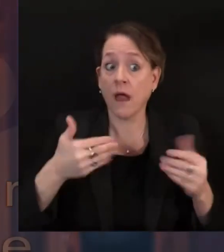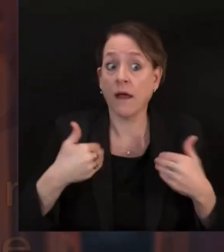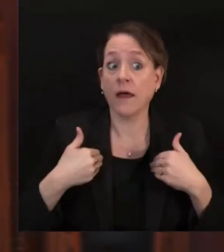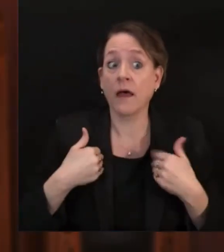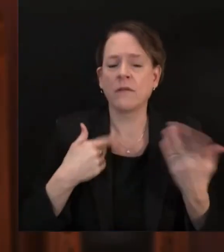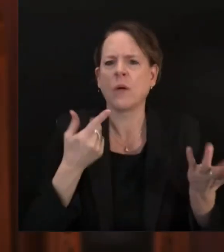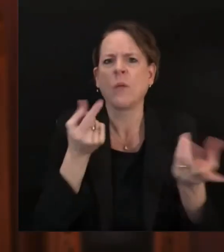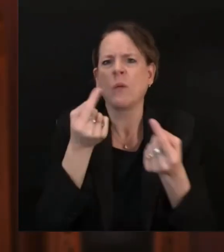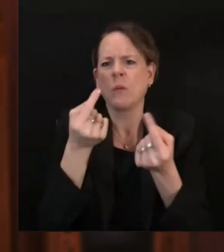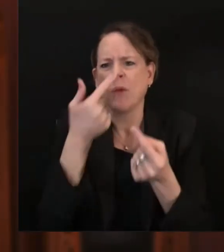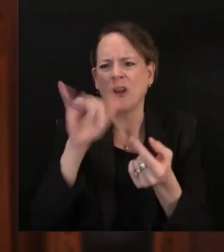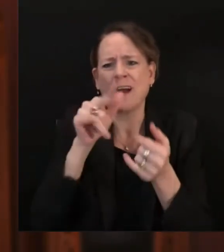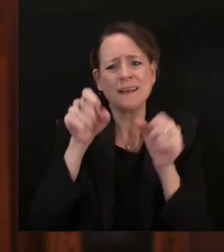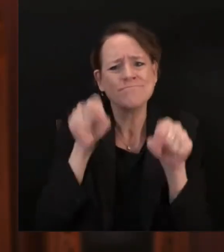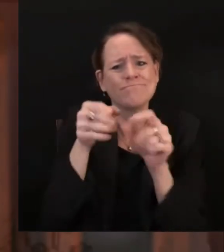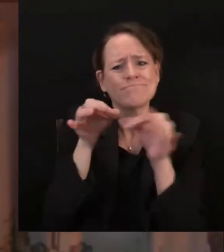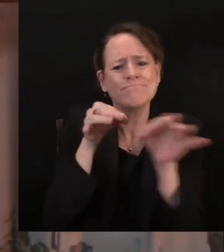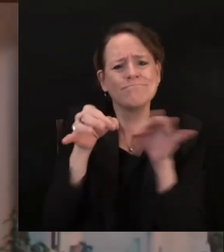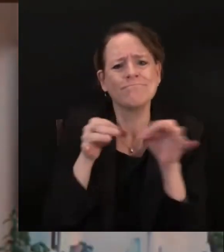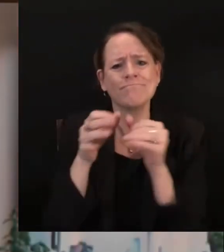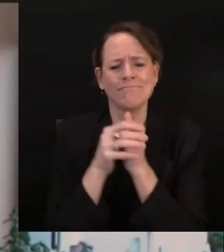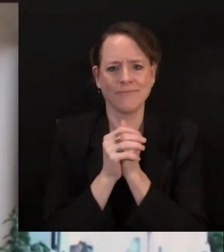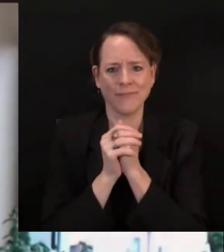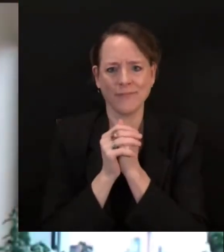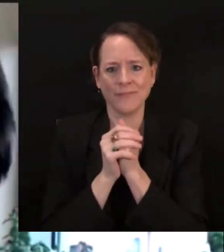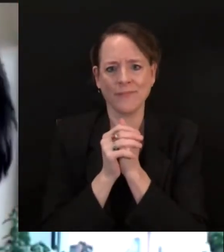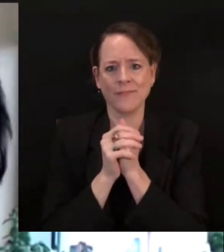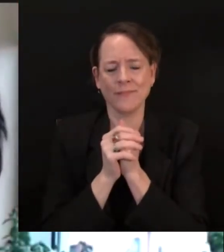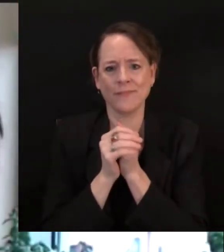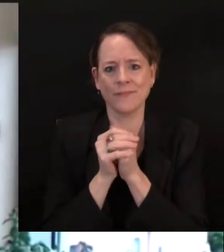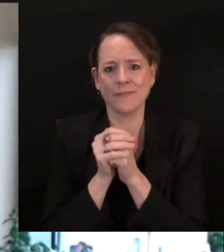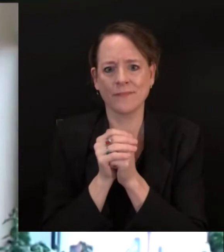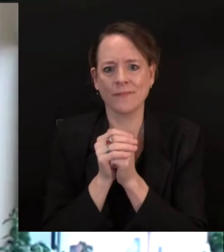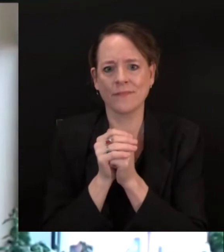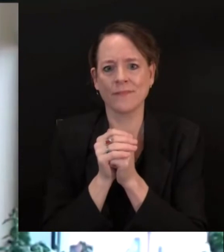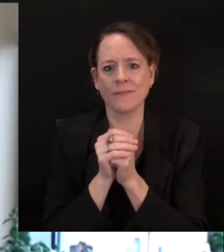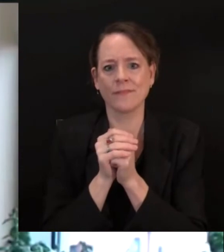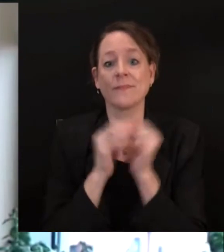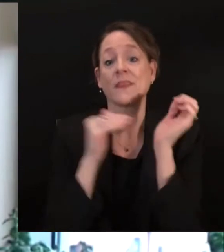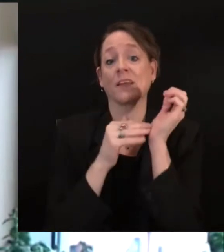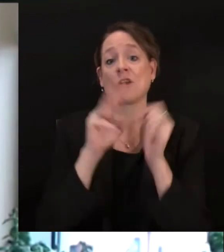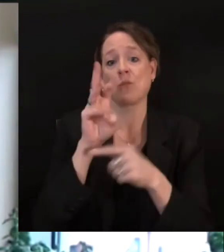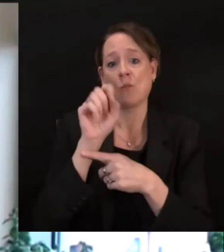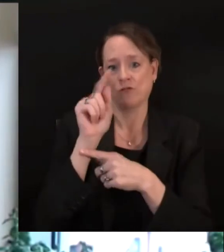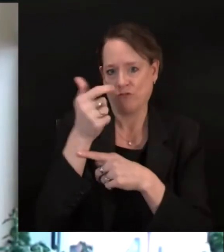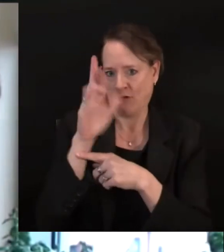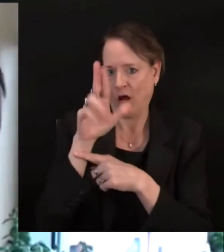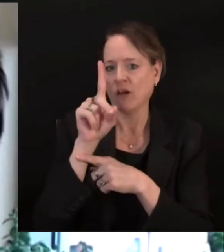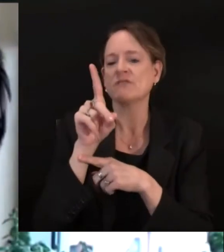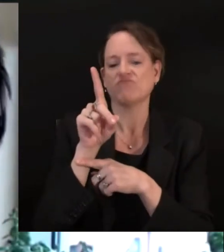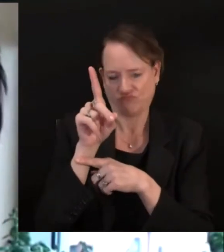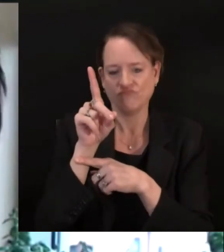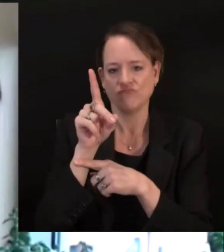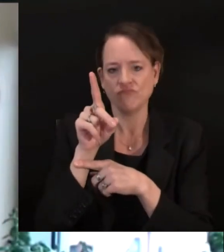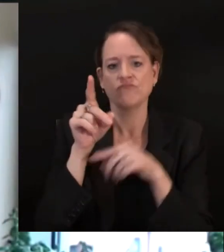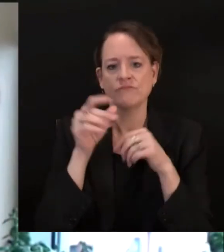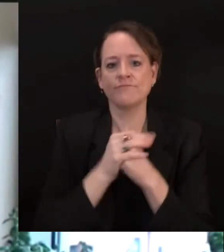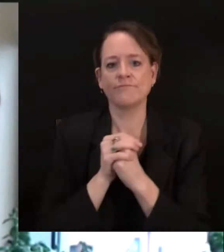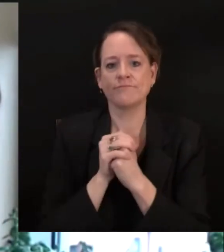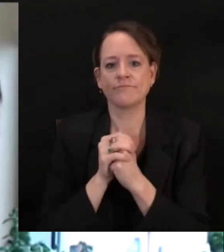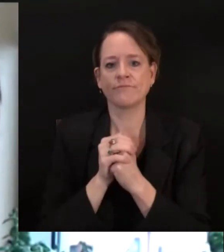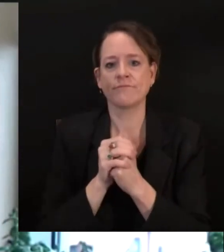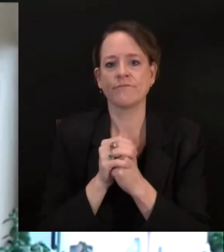you? Yeah, absolutely. Yeah, thanks for the question. So as many people I'm sure have heard, there is a